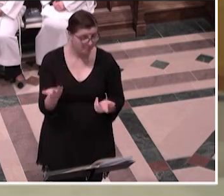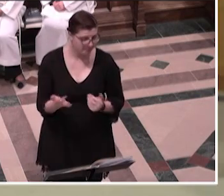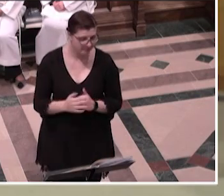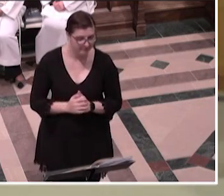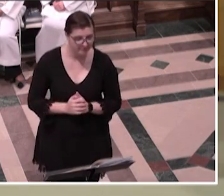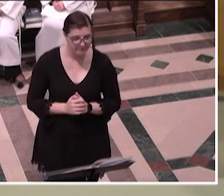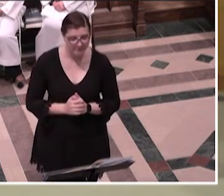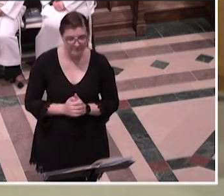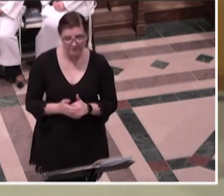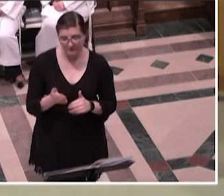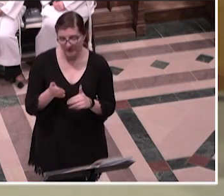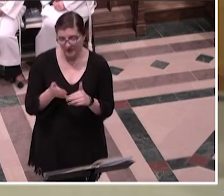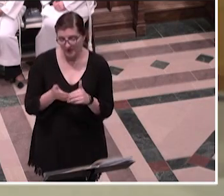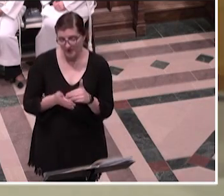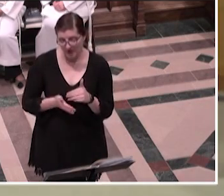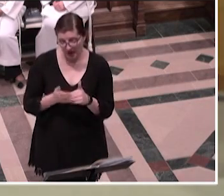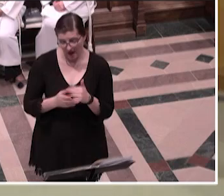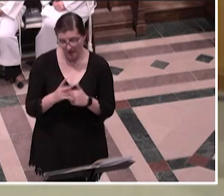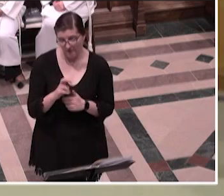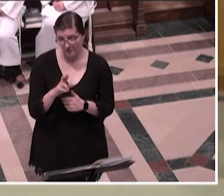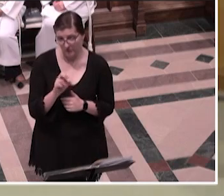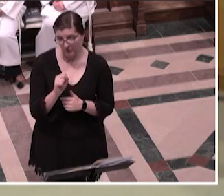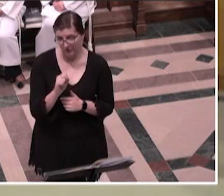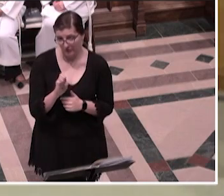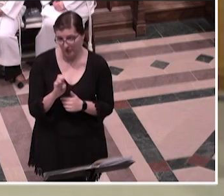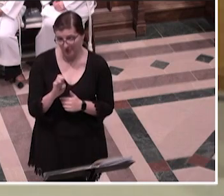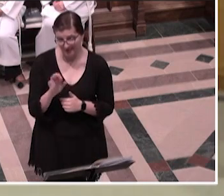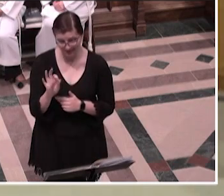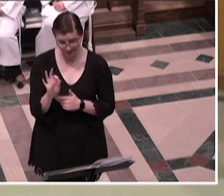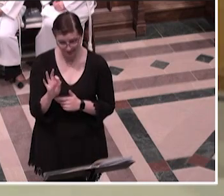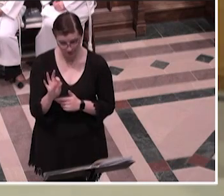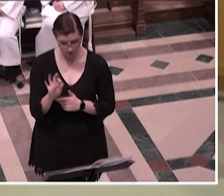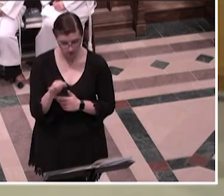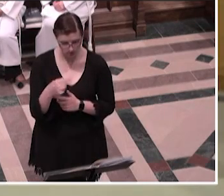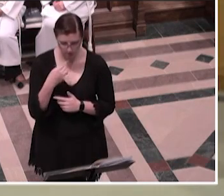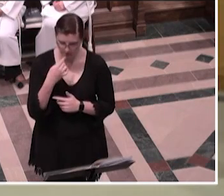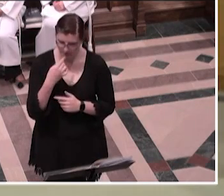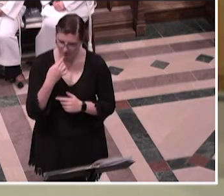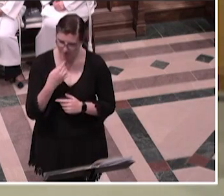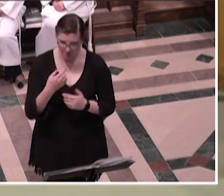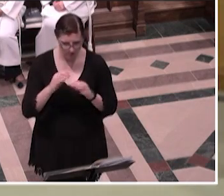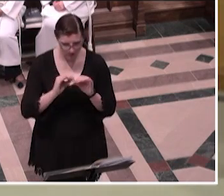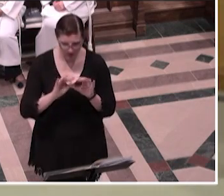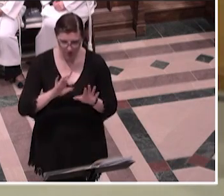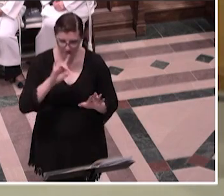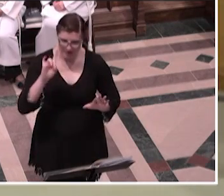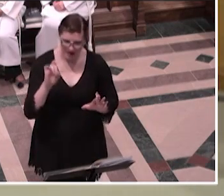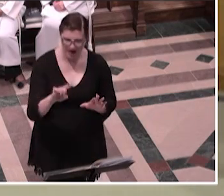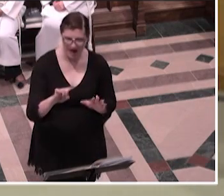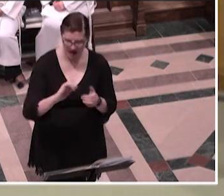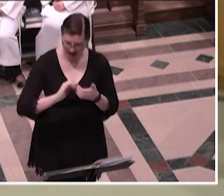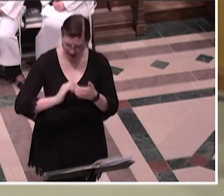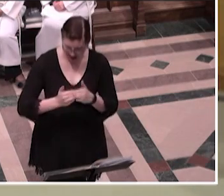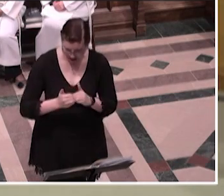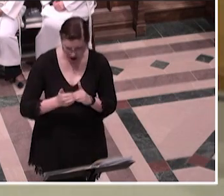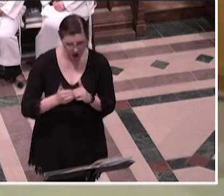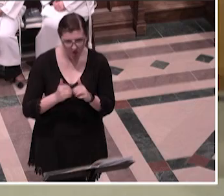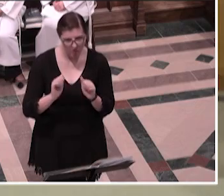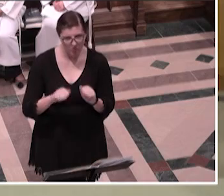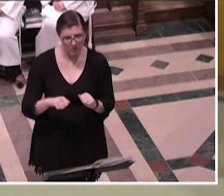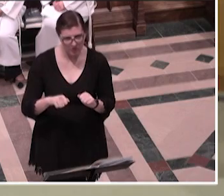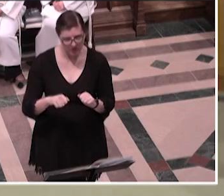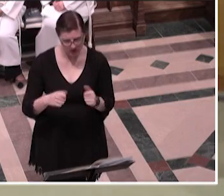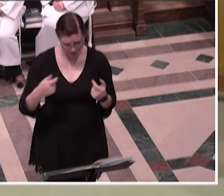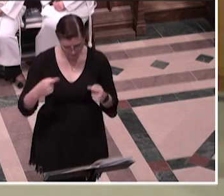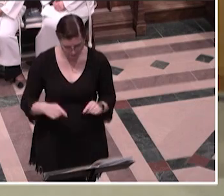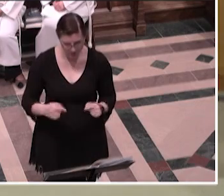By the end of verse 9, where Nicodemus is plaintively asking, "How can these things be?"